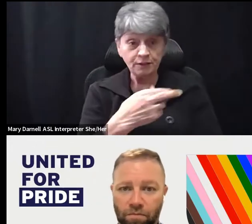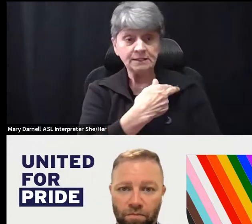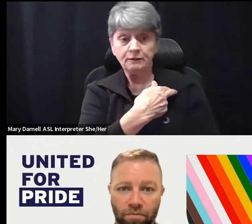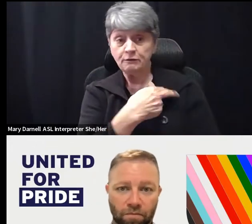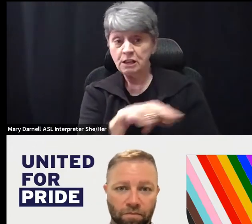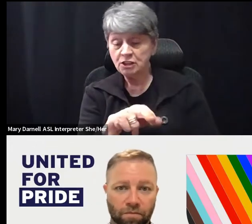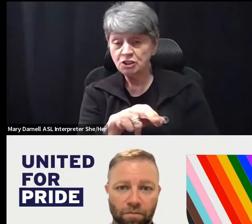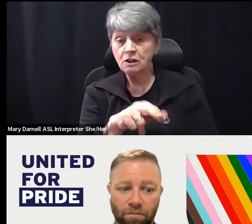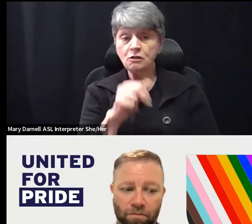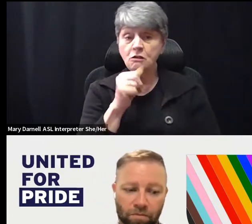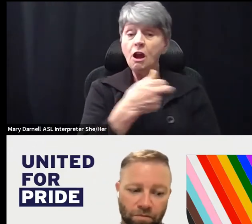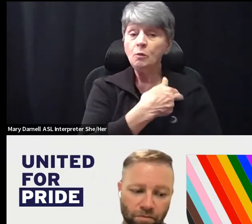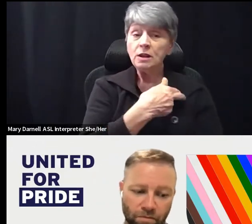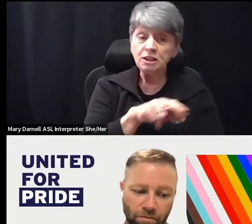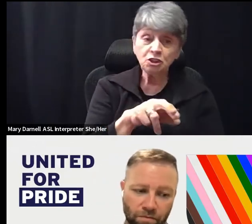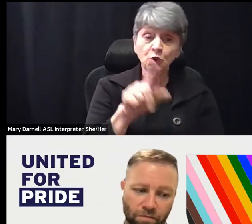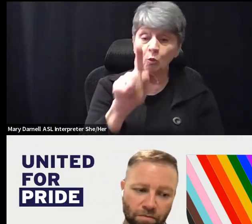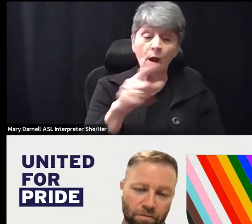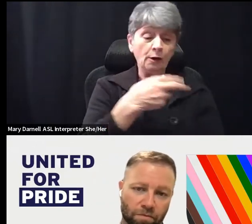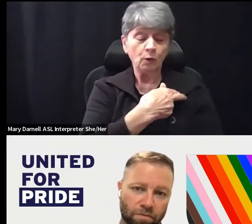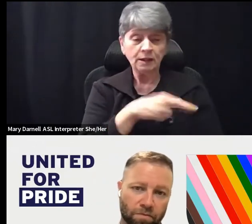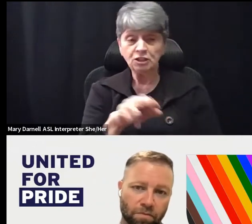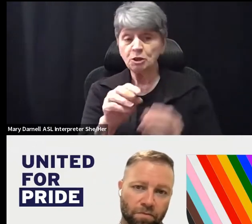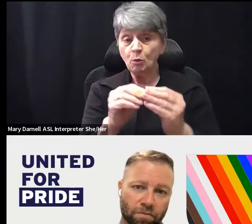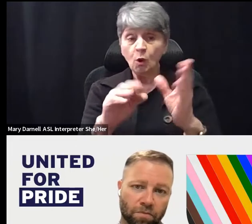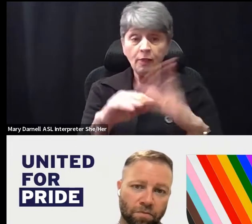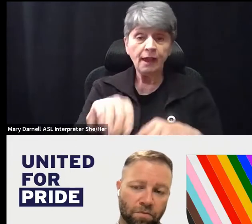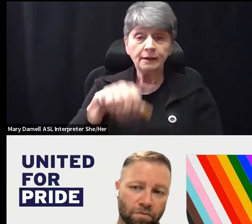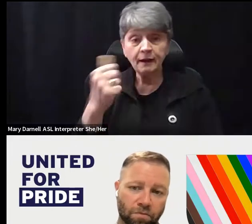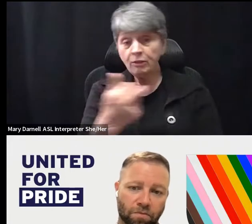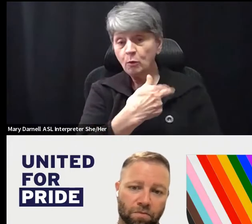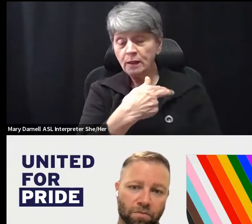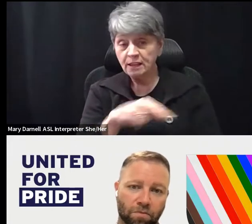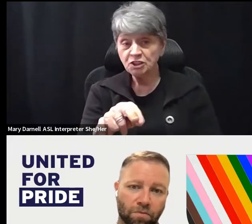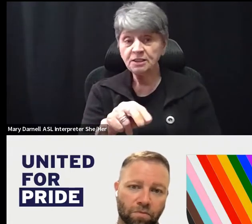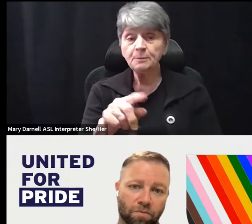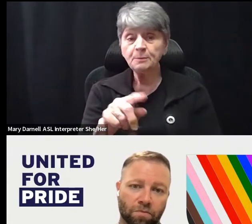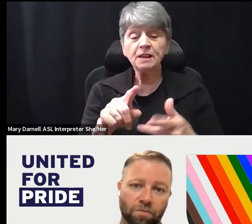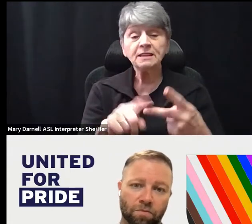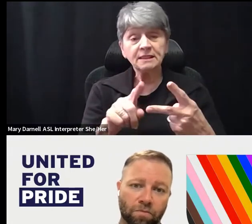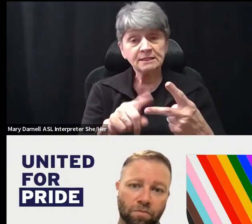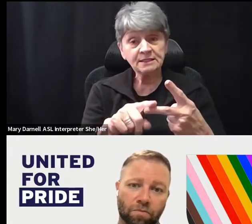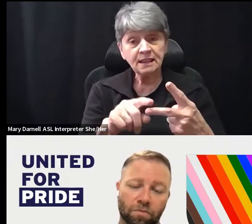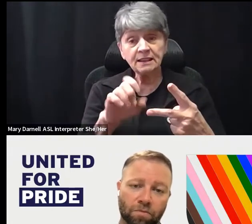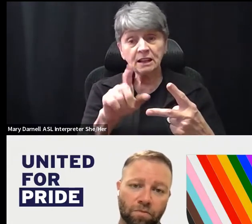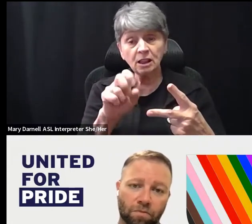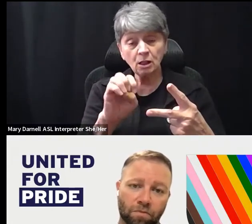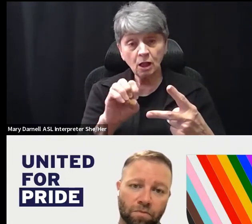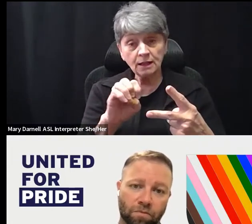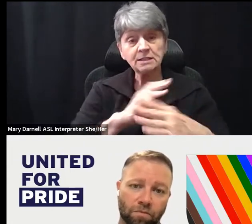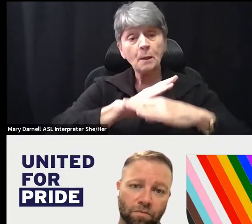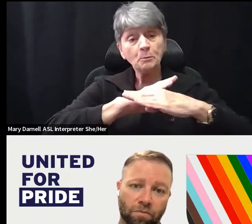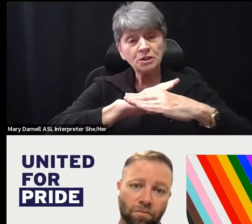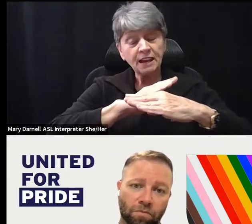non-religion or of any certain religion over others. Whereas the Free Exercise Clause protected the exercise of religion